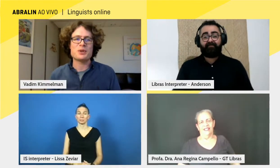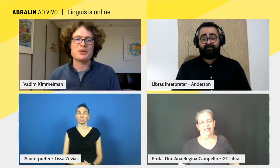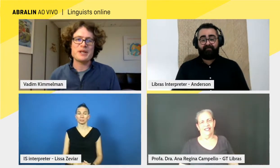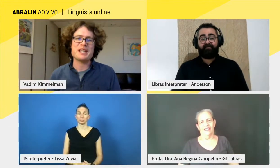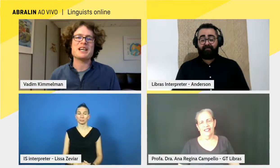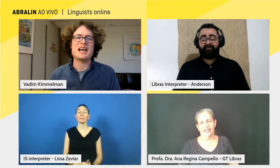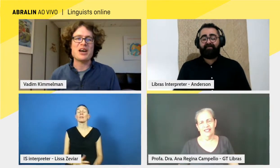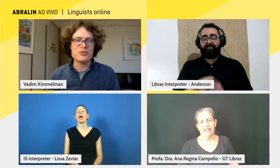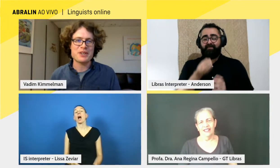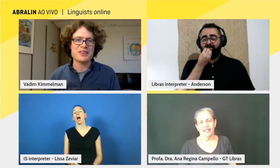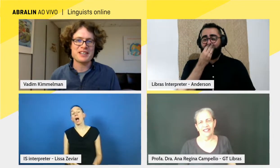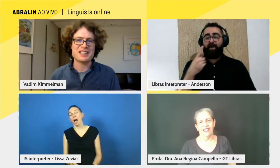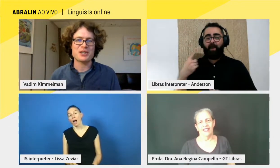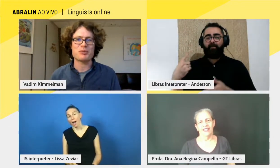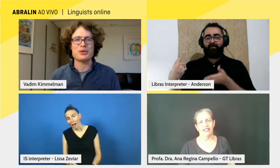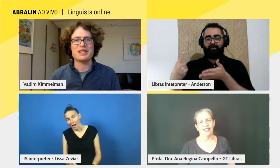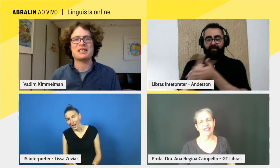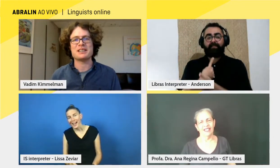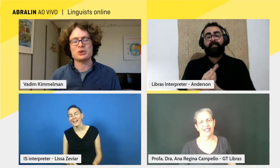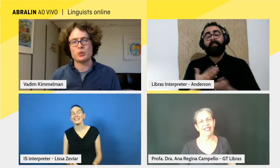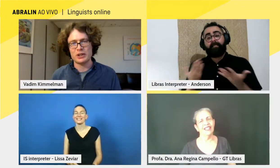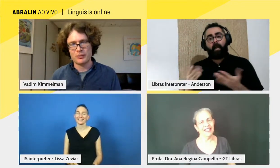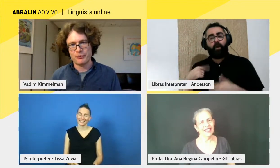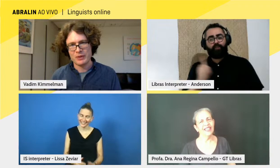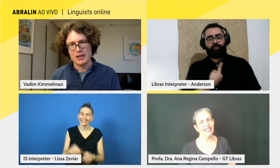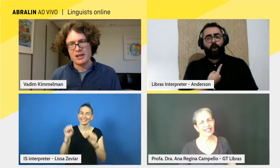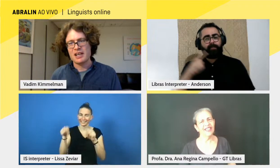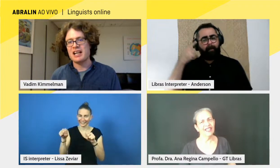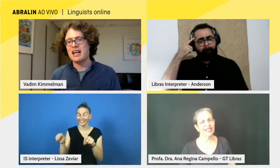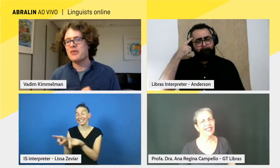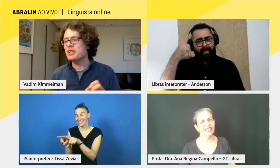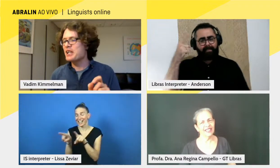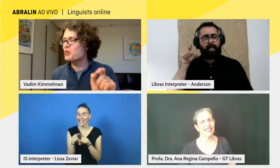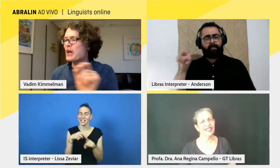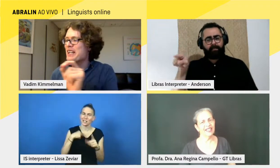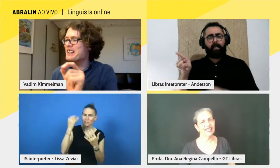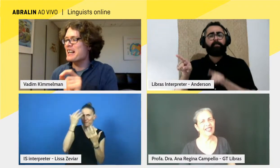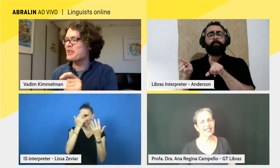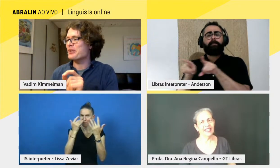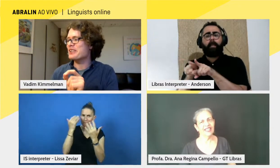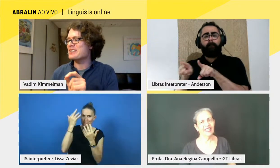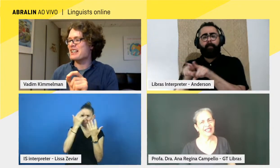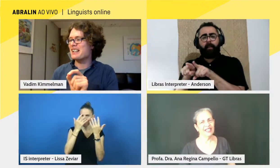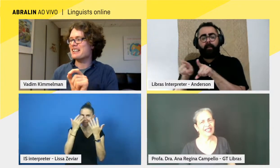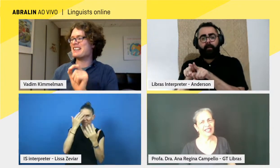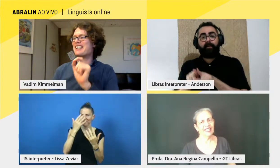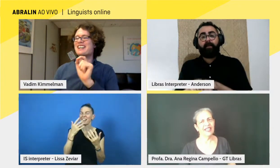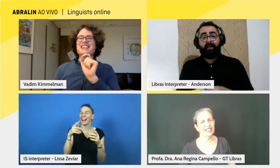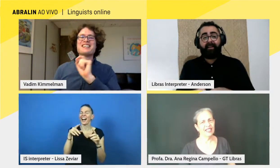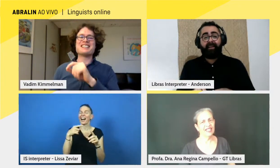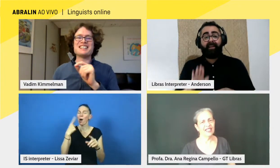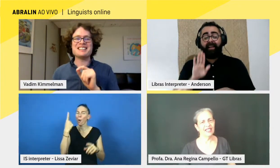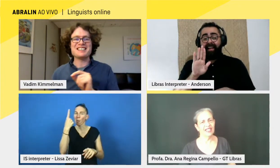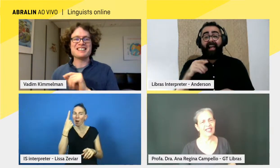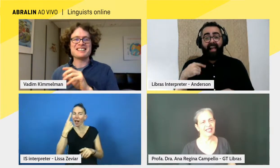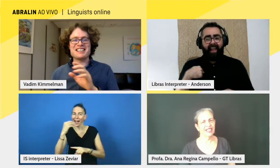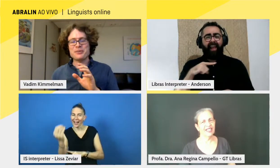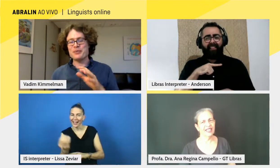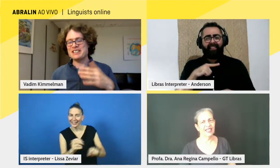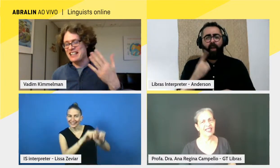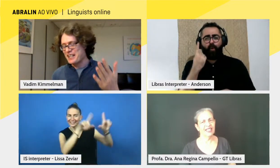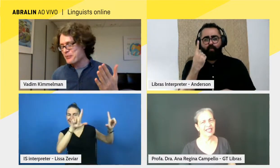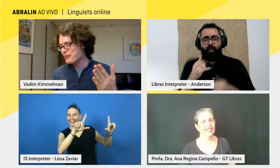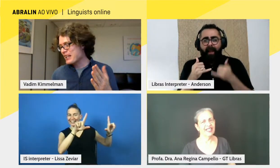Yes, so we have been thinking about that as well. I even had one line on the slides that I